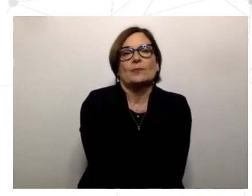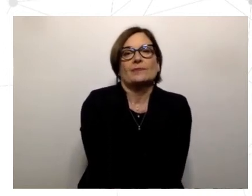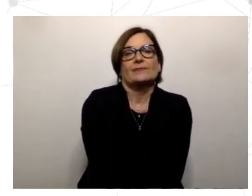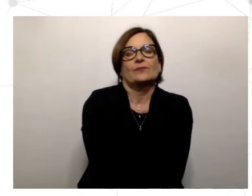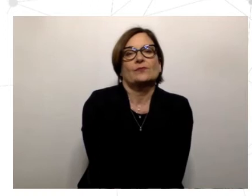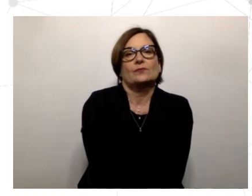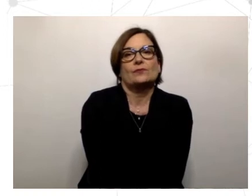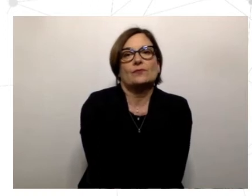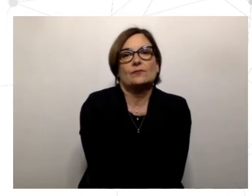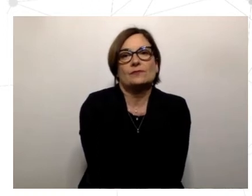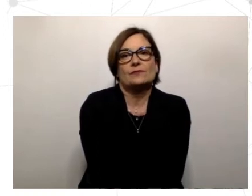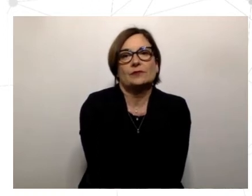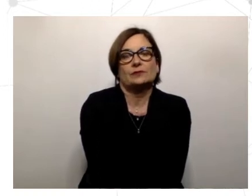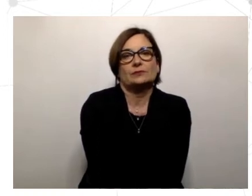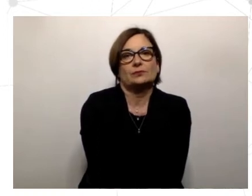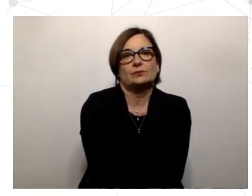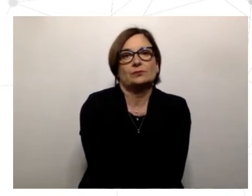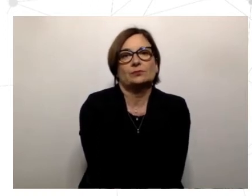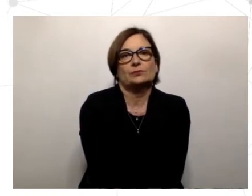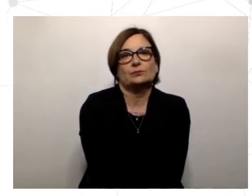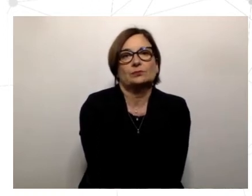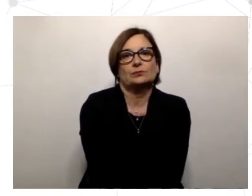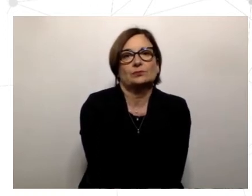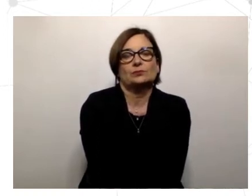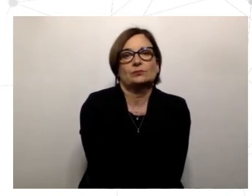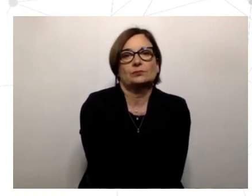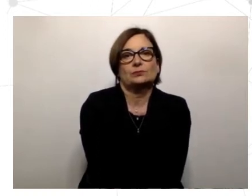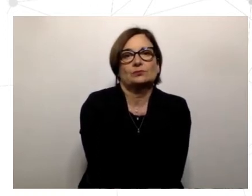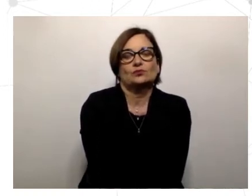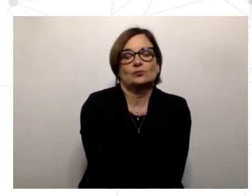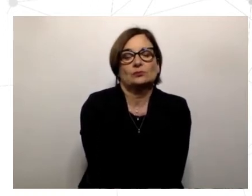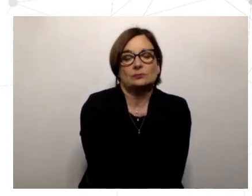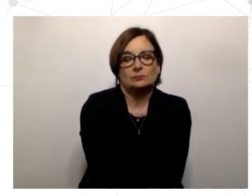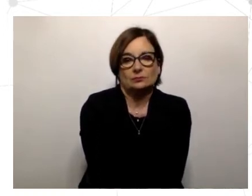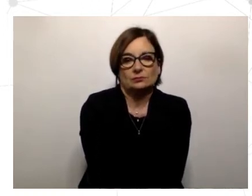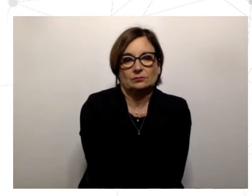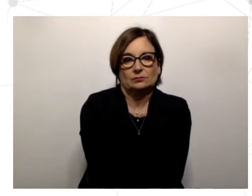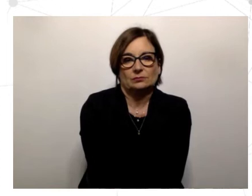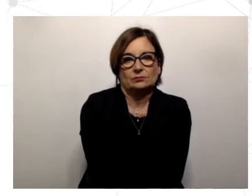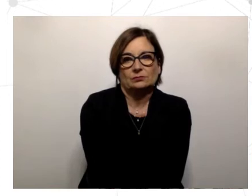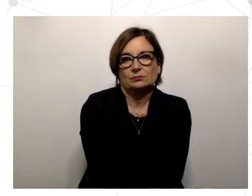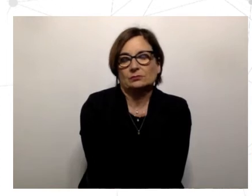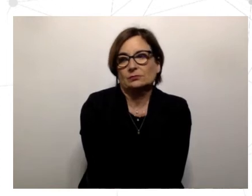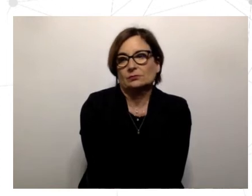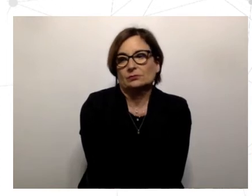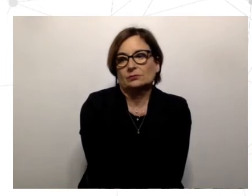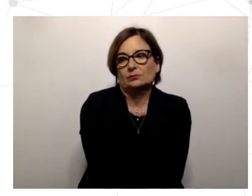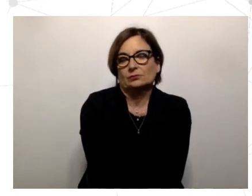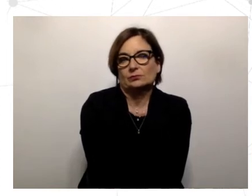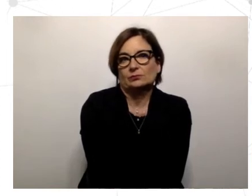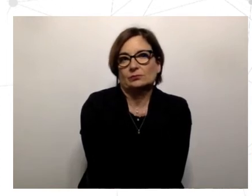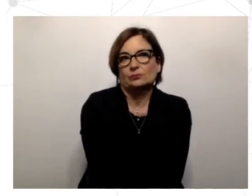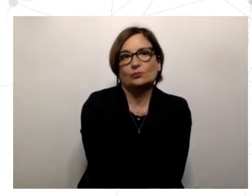technology that actually working in this space, working in the accessibility space, working in